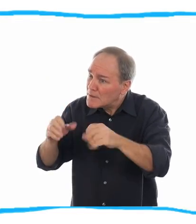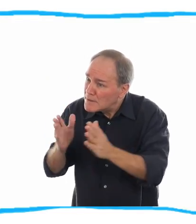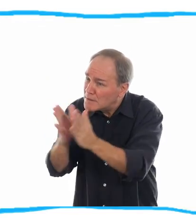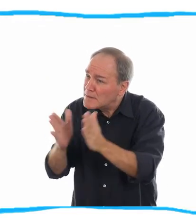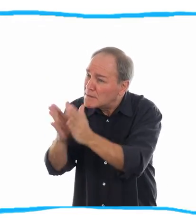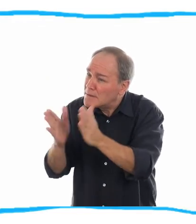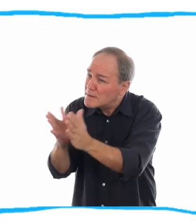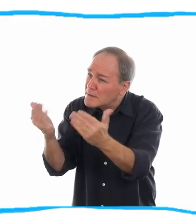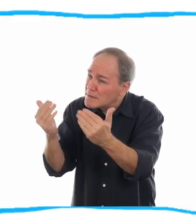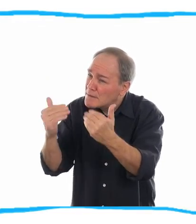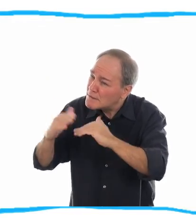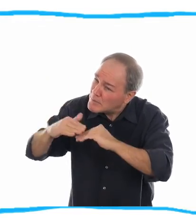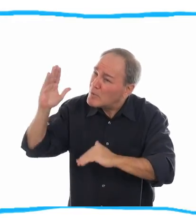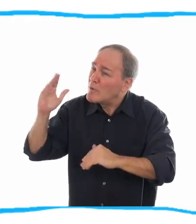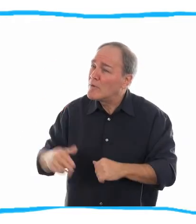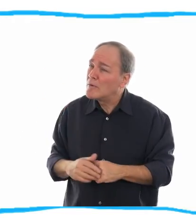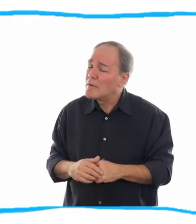Can you tell me more about it?